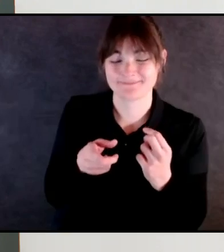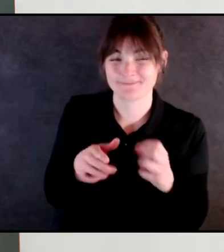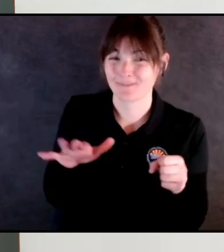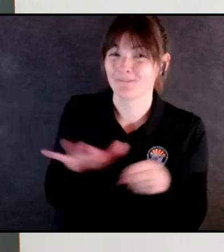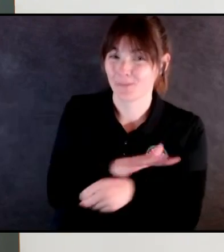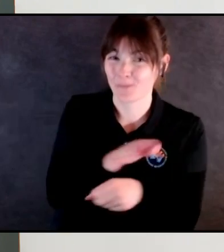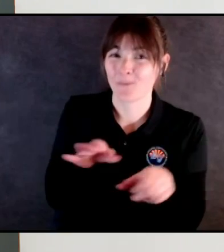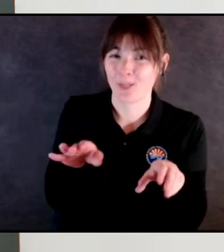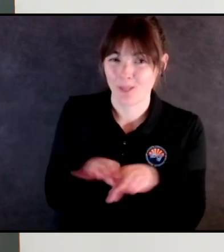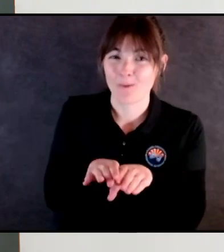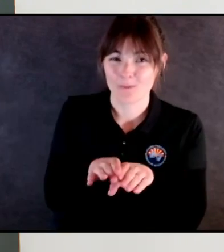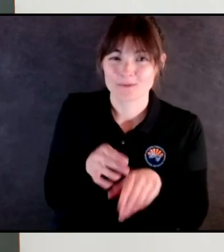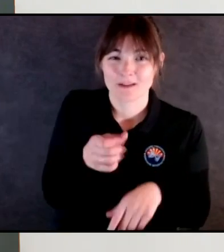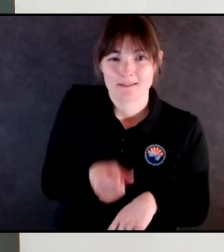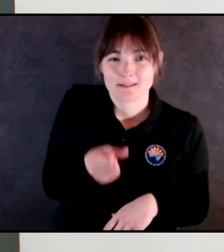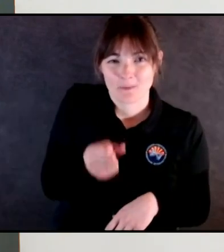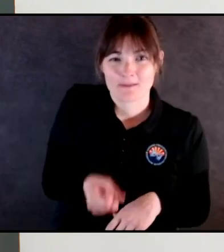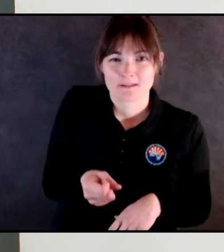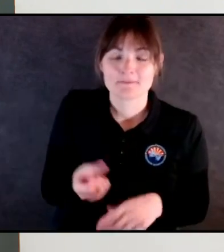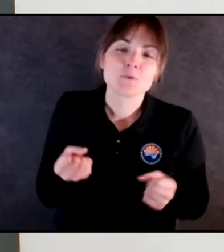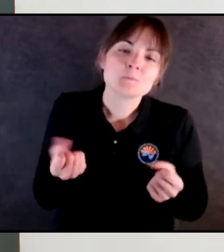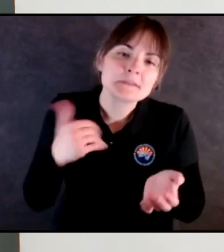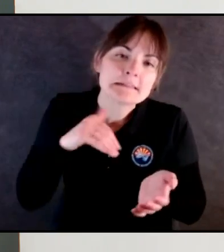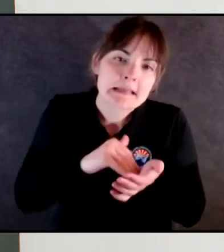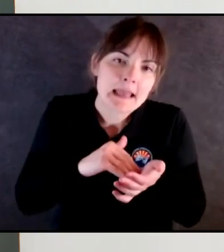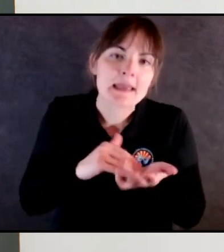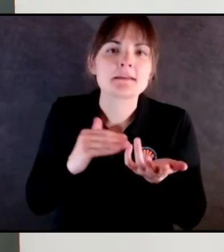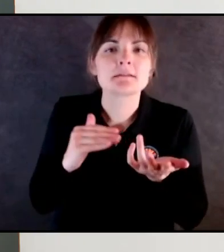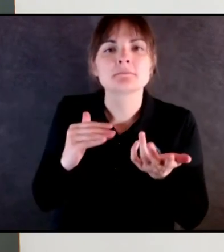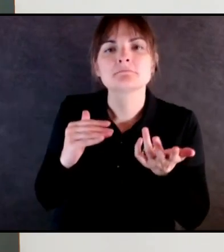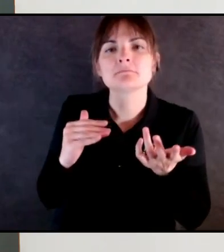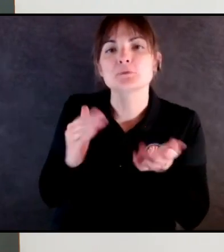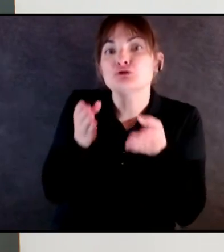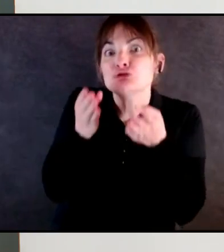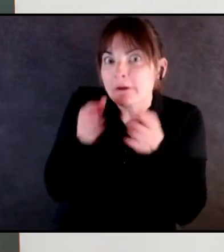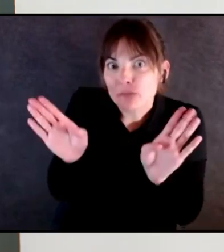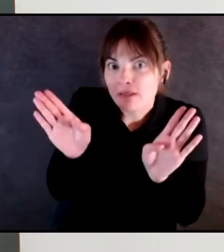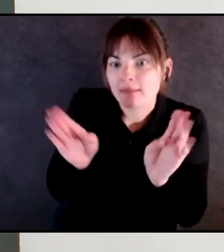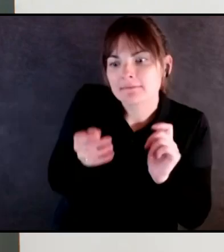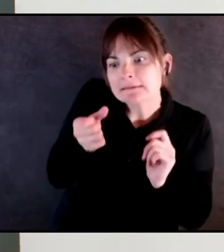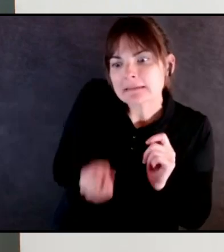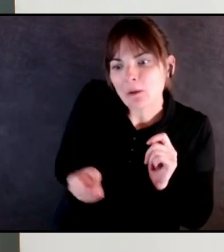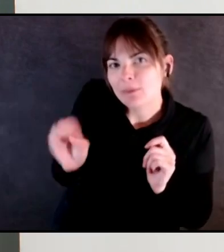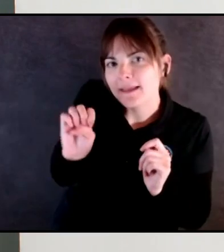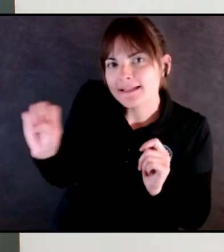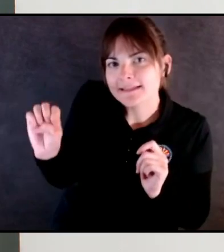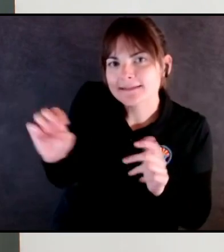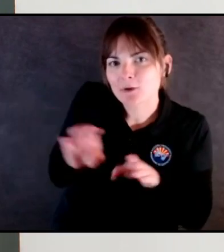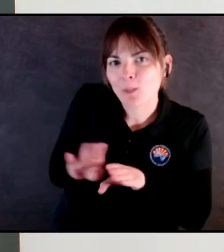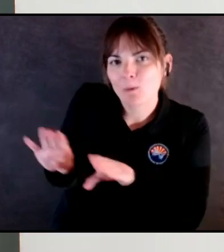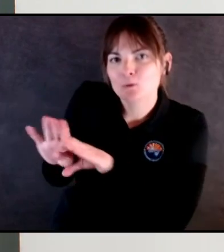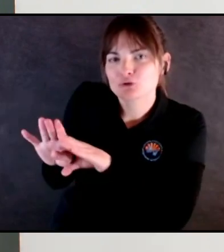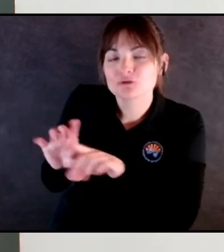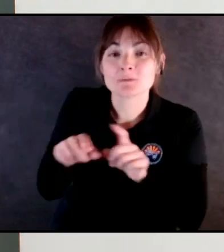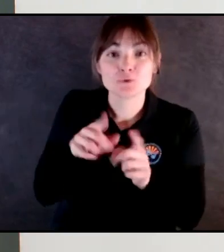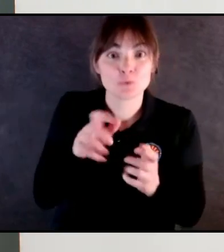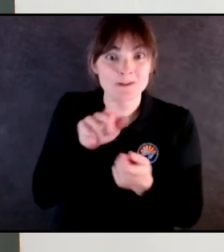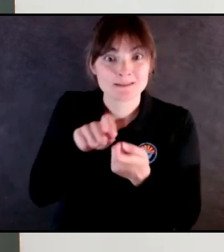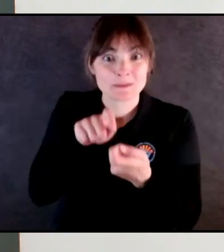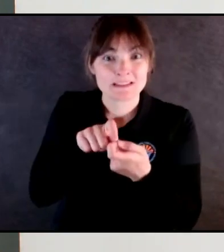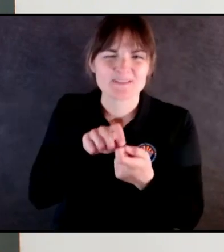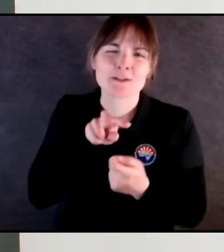where the closure areas are, but if you want specifics to that, please go to the National Forest website and you can get more details